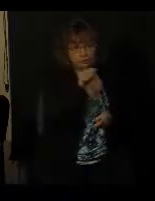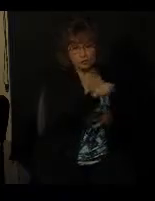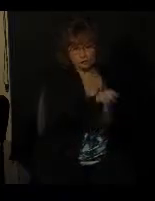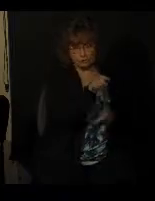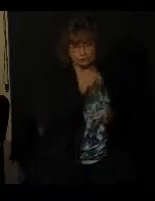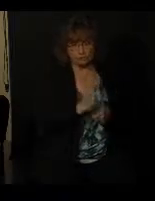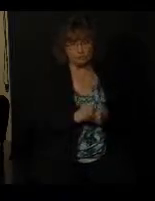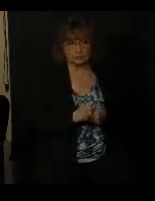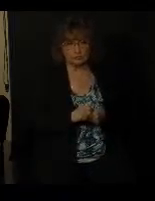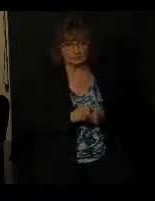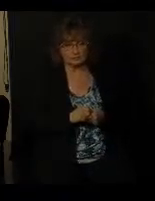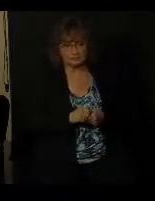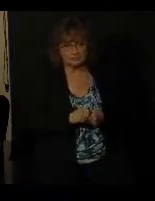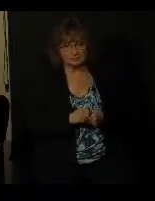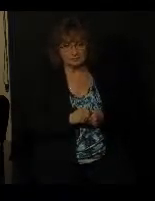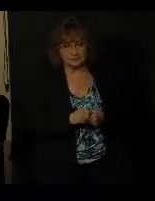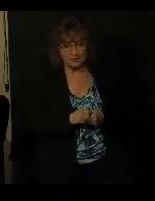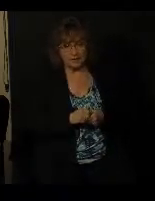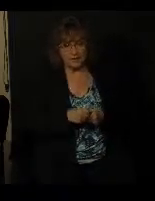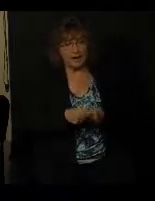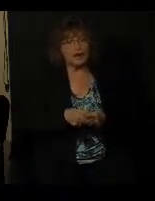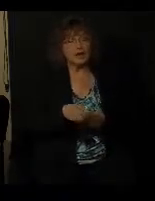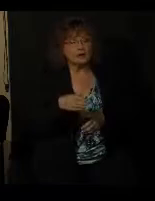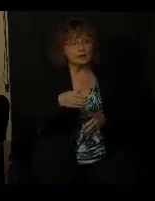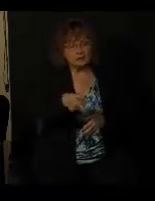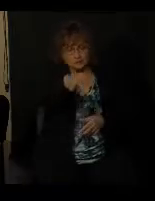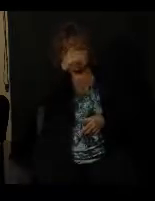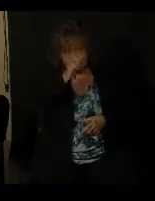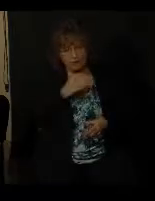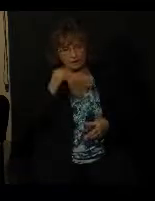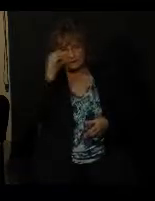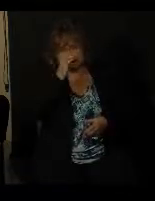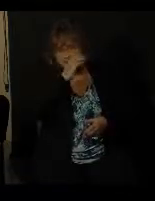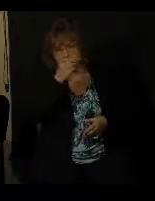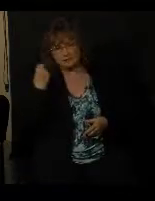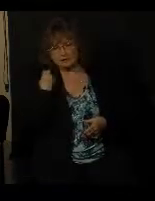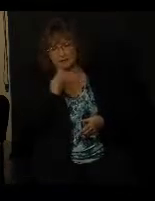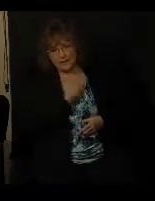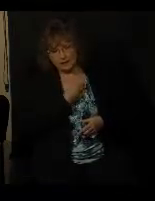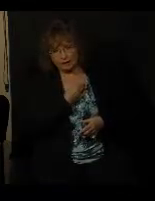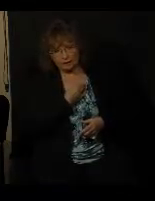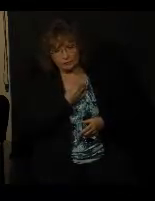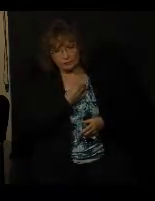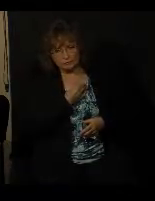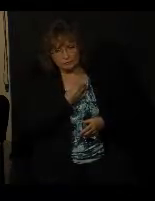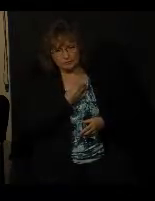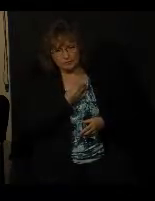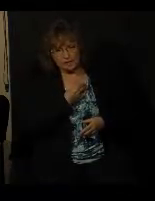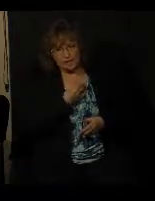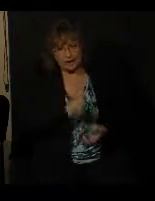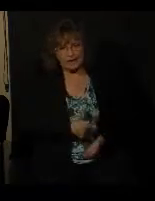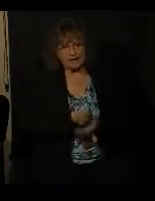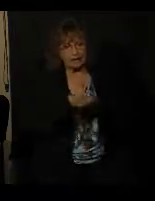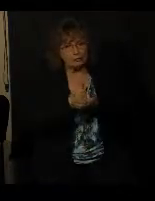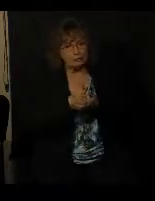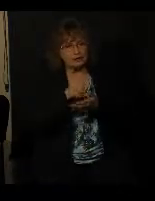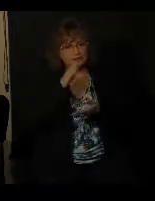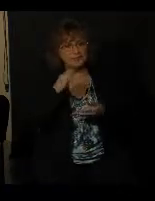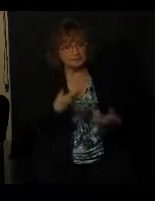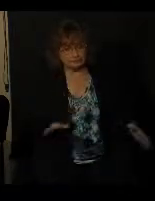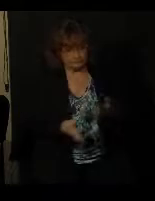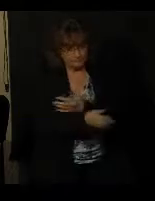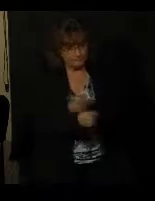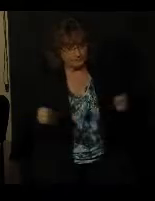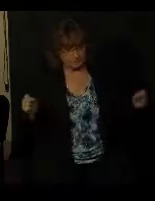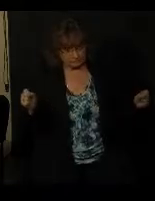Salem looking for a man named Jesus? No, sir, Mr. Terry, I did not. What did you come for? I didn't.